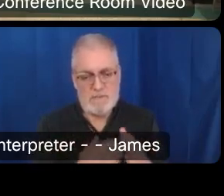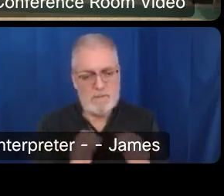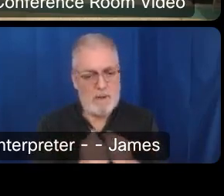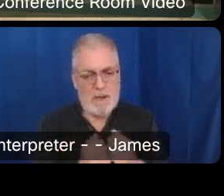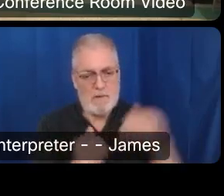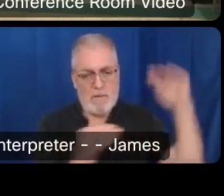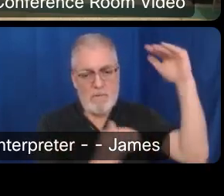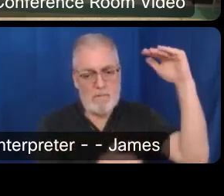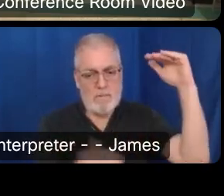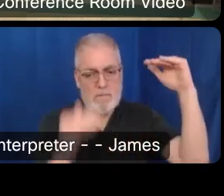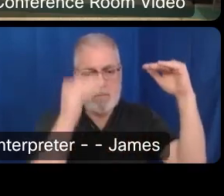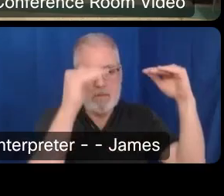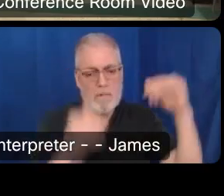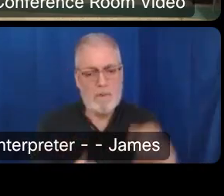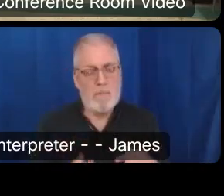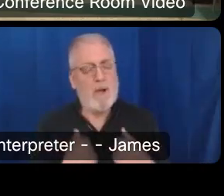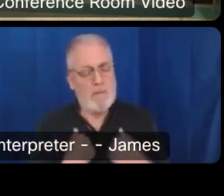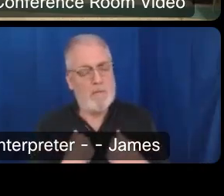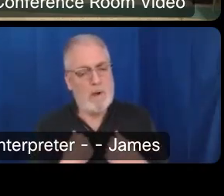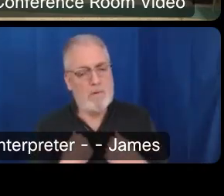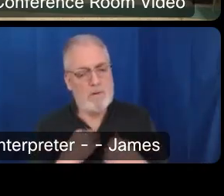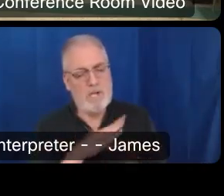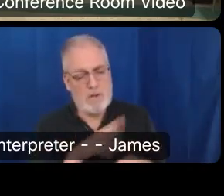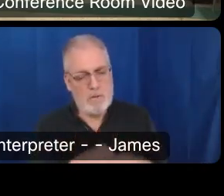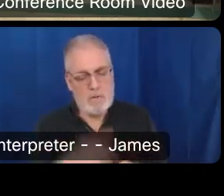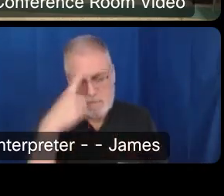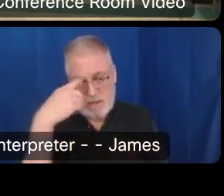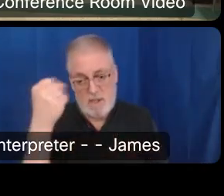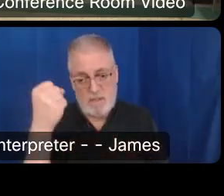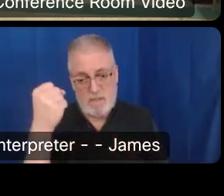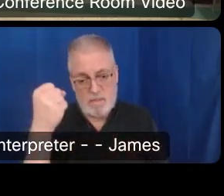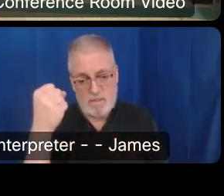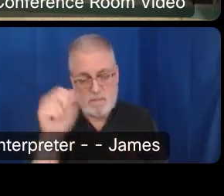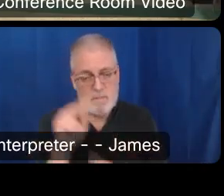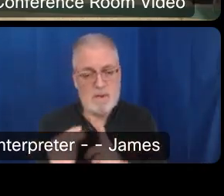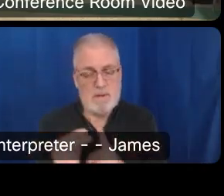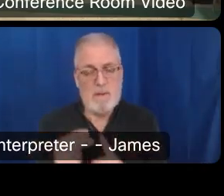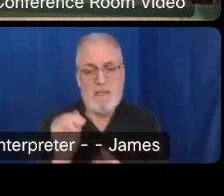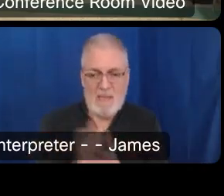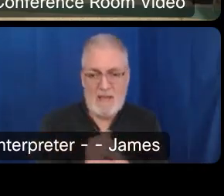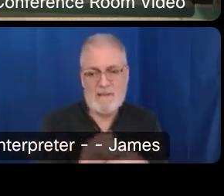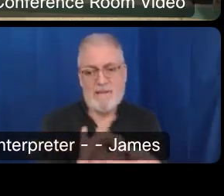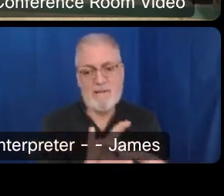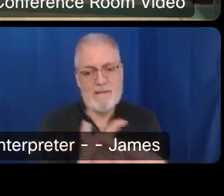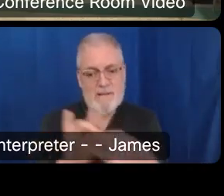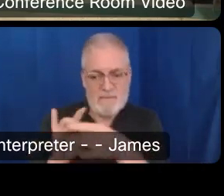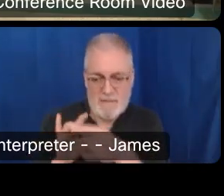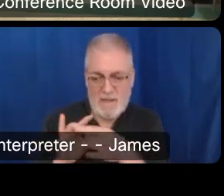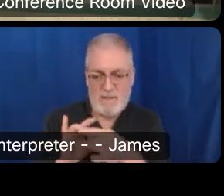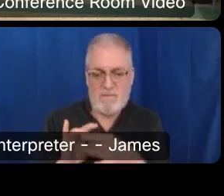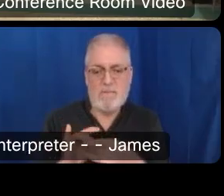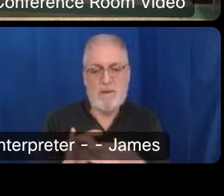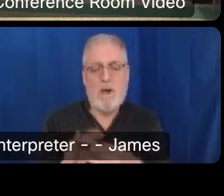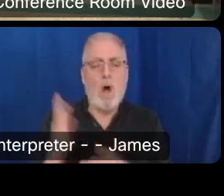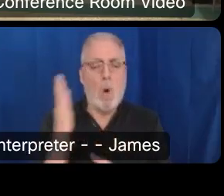the mental health side, and that kind of feeds into that awareness and acceptance. Kind of really making